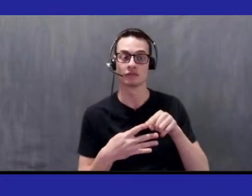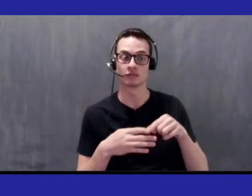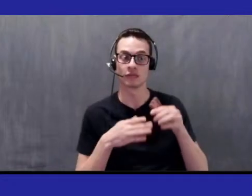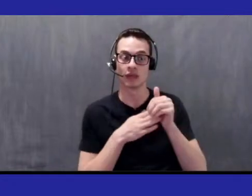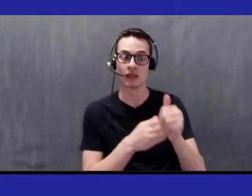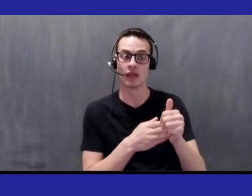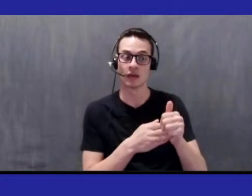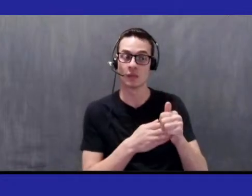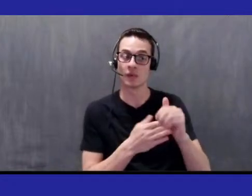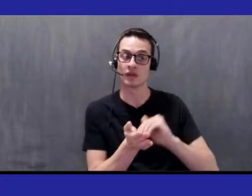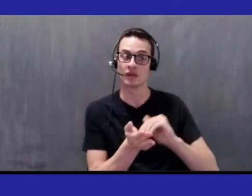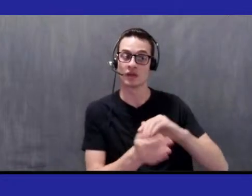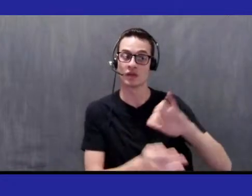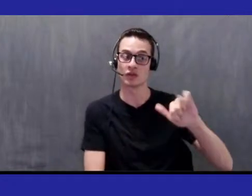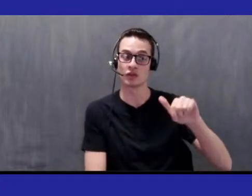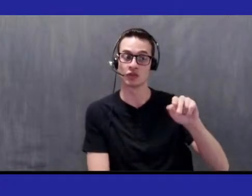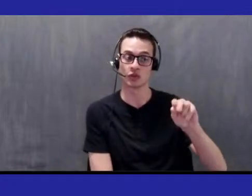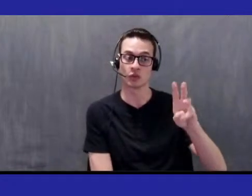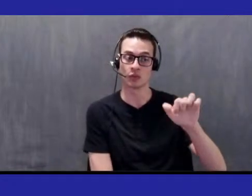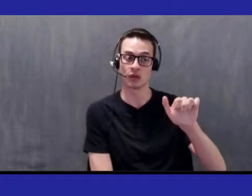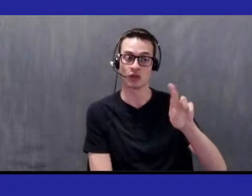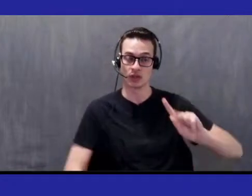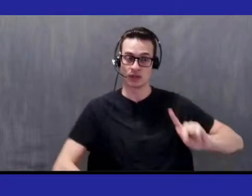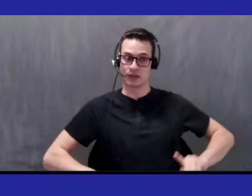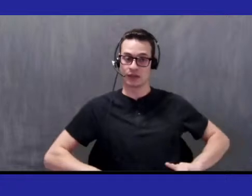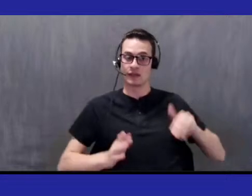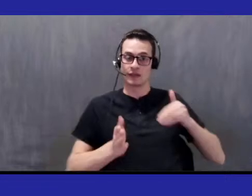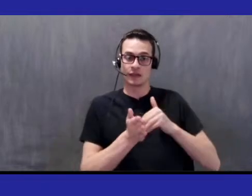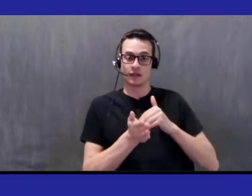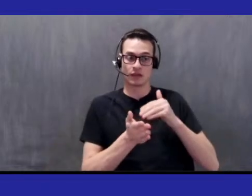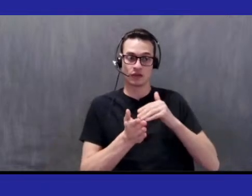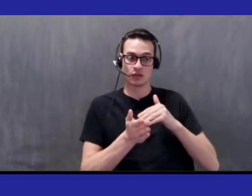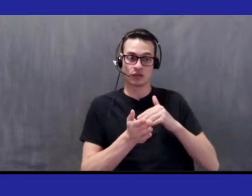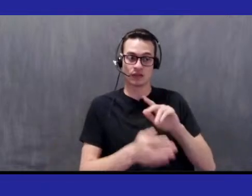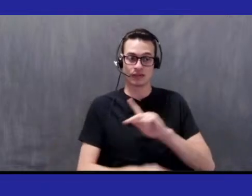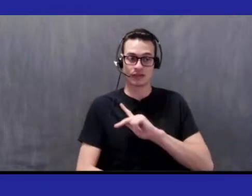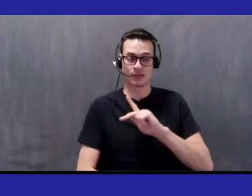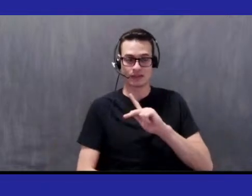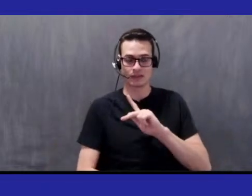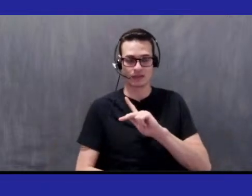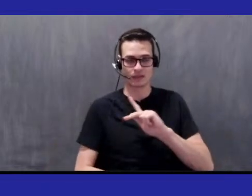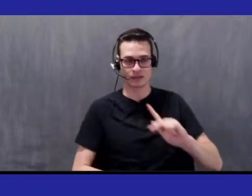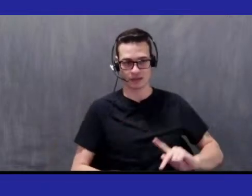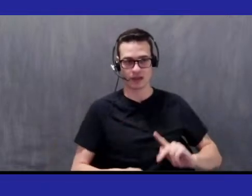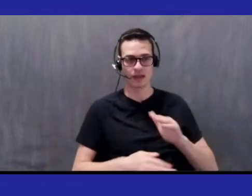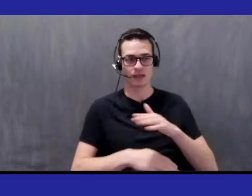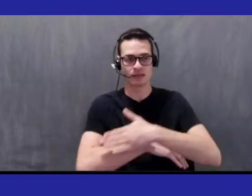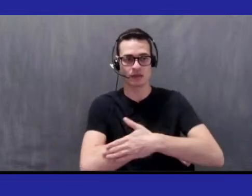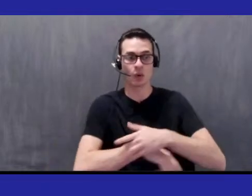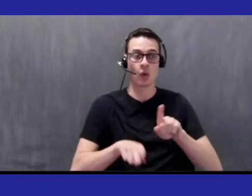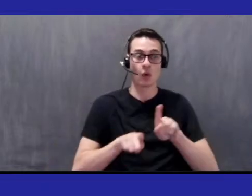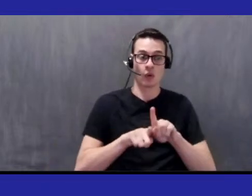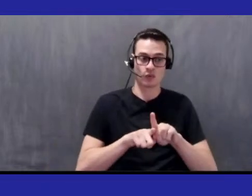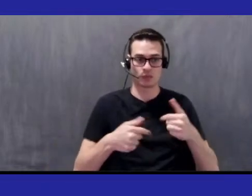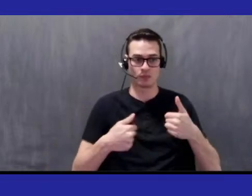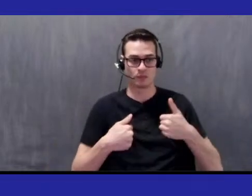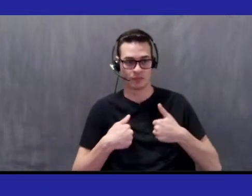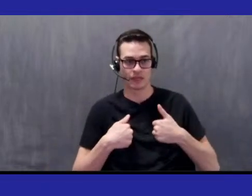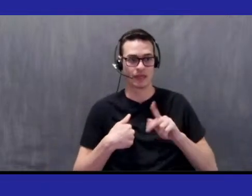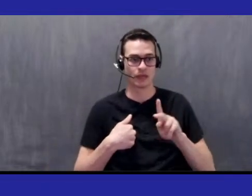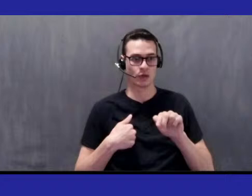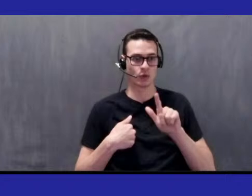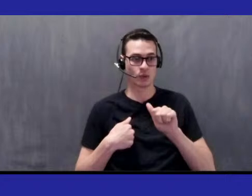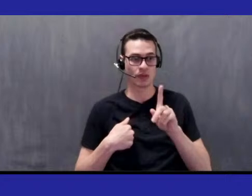John Wagner, nephrologist at Kings County, as well as myself and Nicola Davis. And the goal of this project is to eliminate